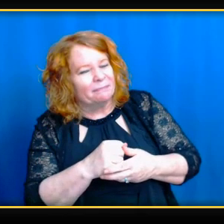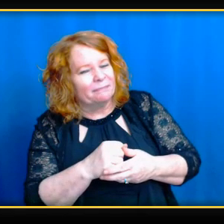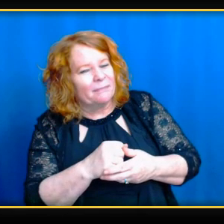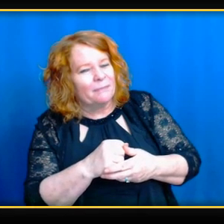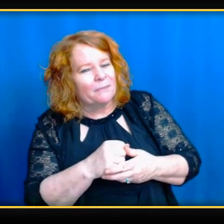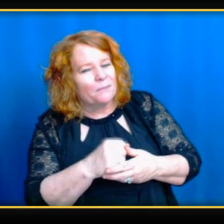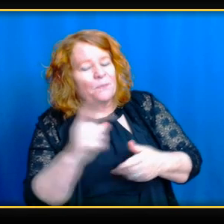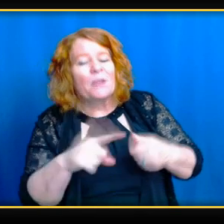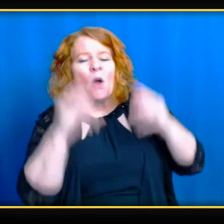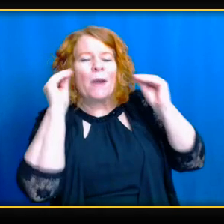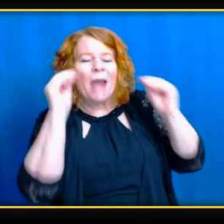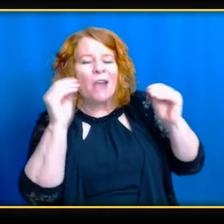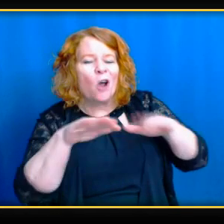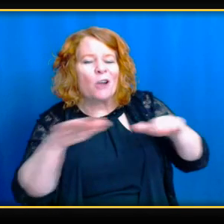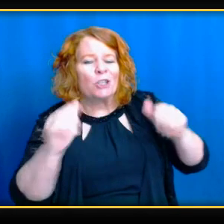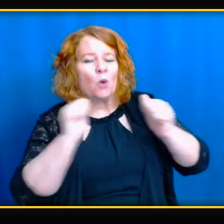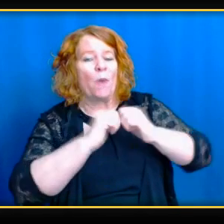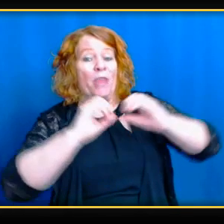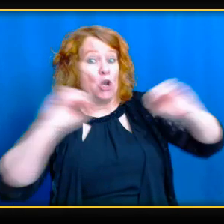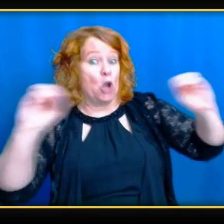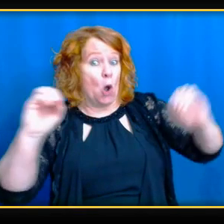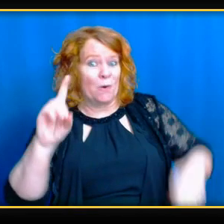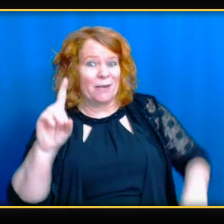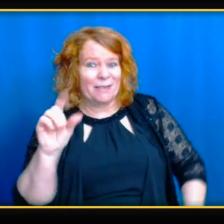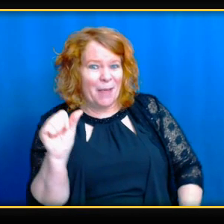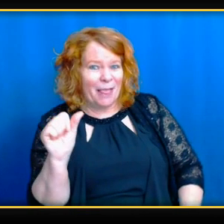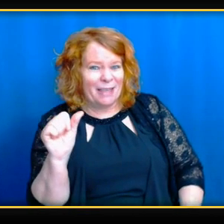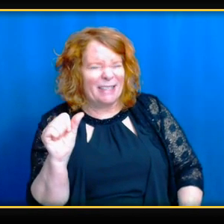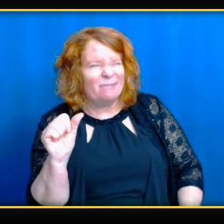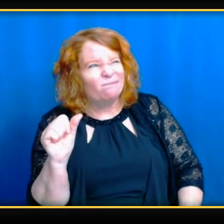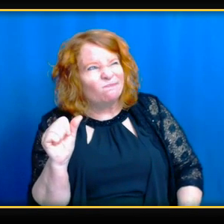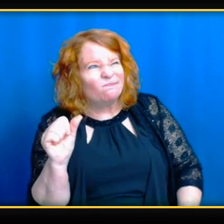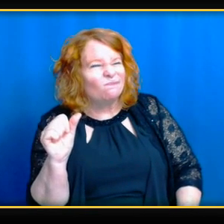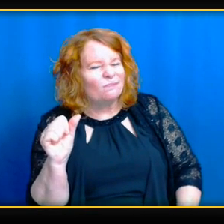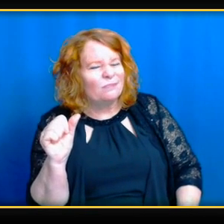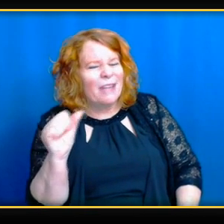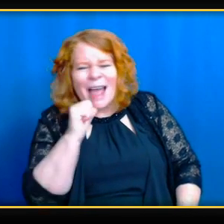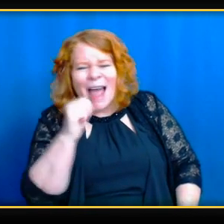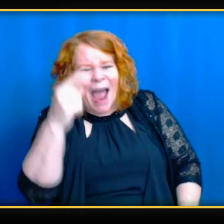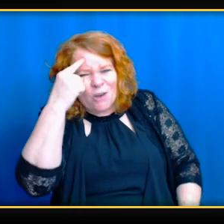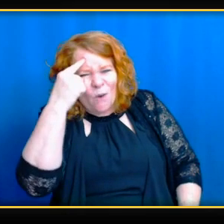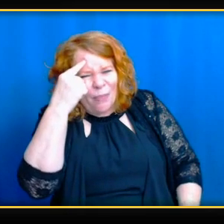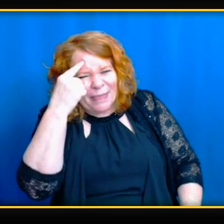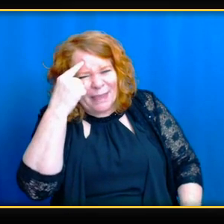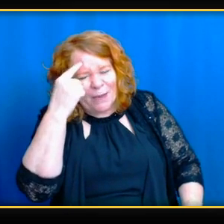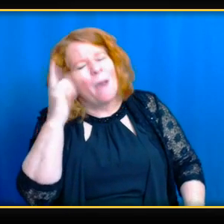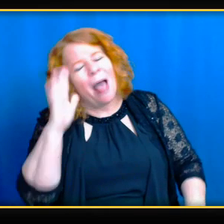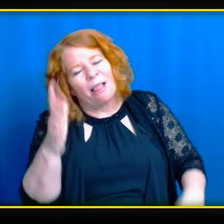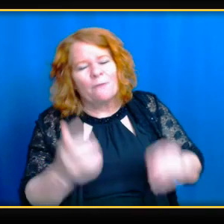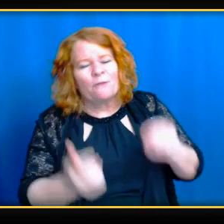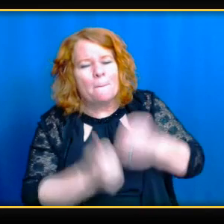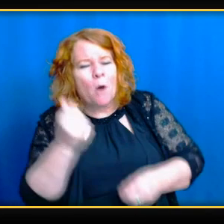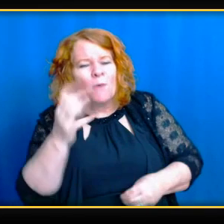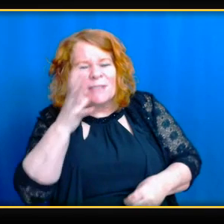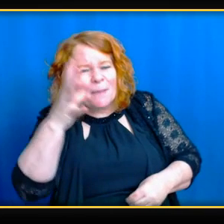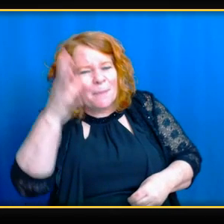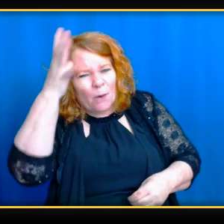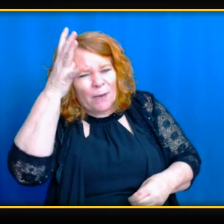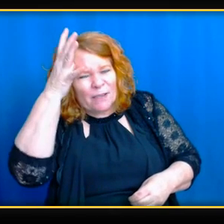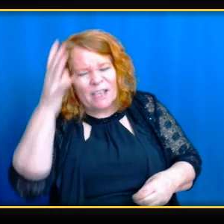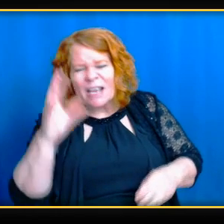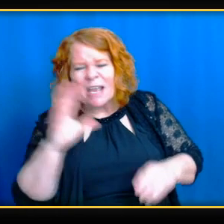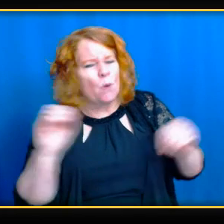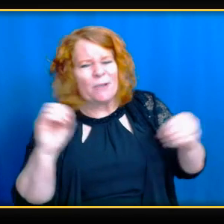non-disabled children, I don't think there were really, for most of the parents, there was not an issue, but